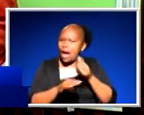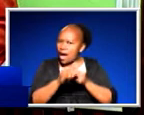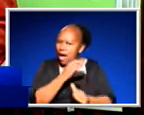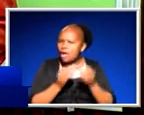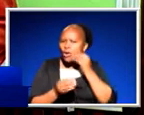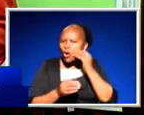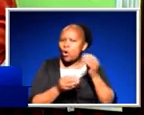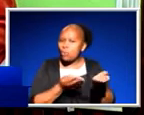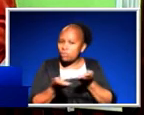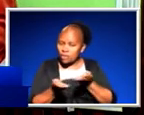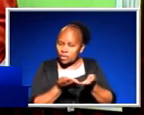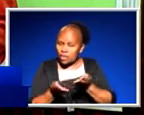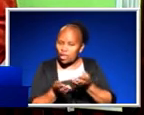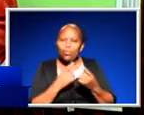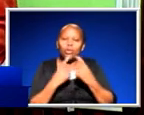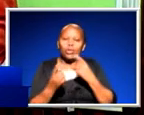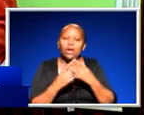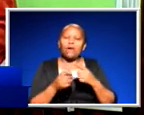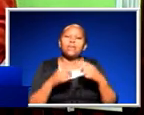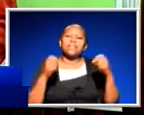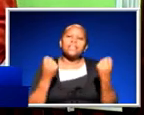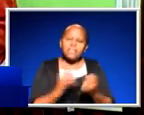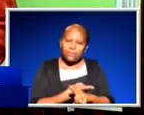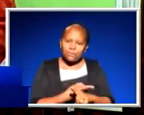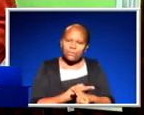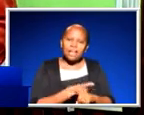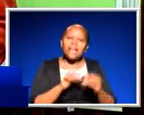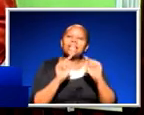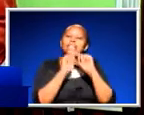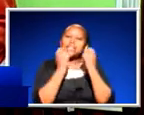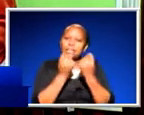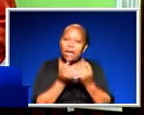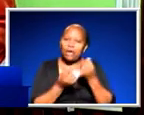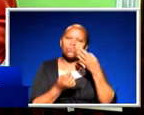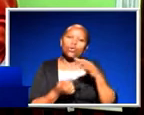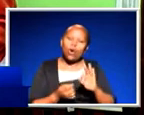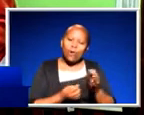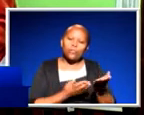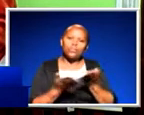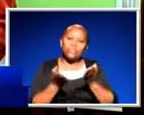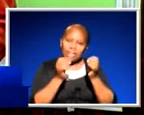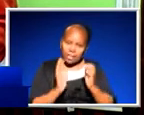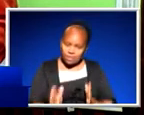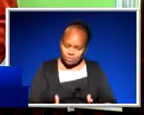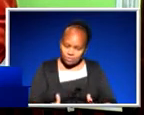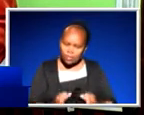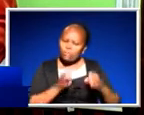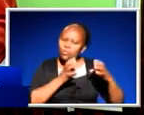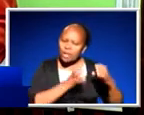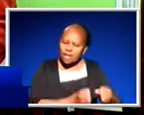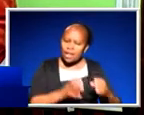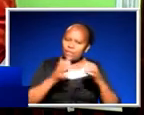we talked about various types of traders. We